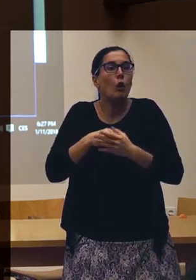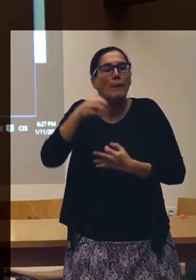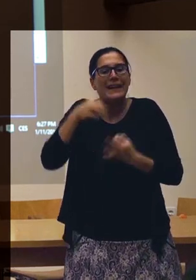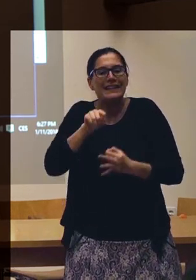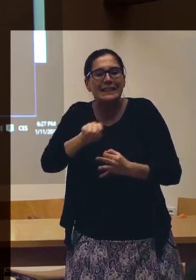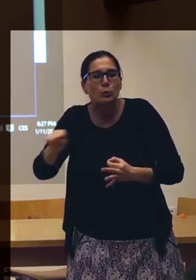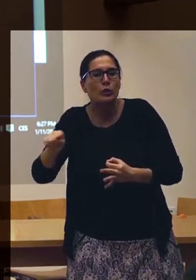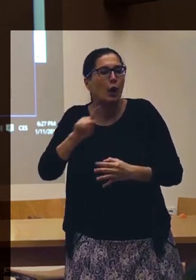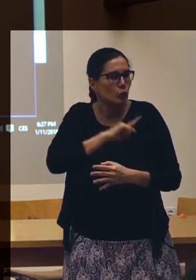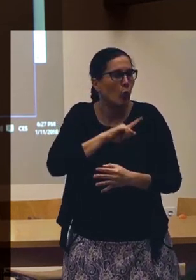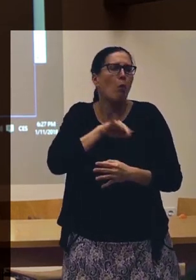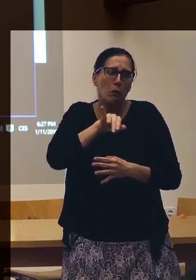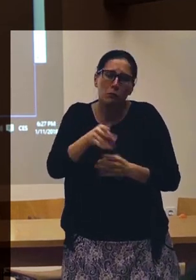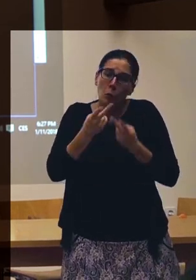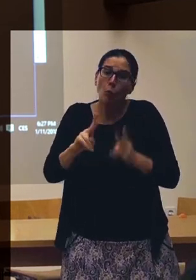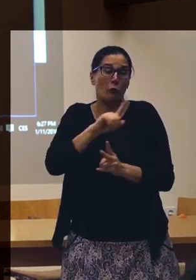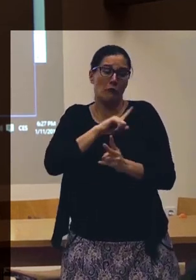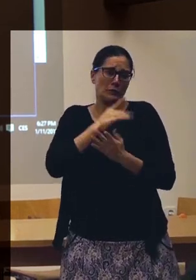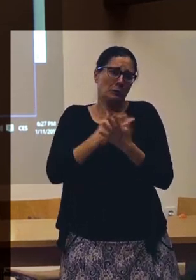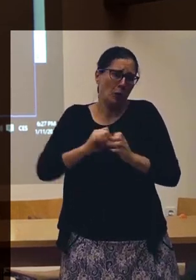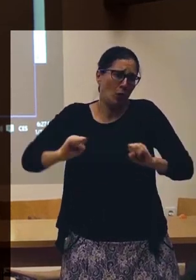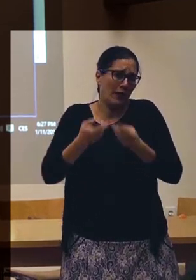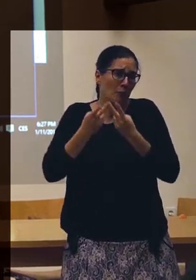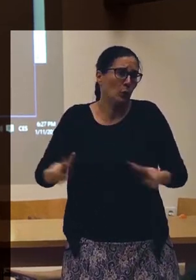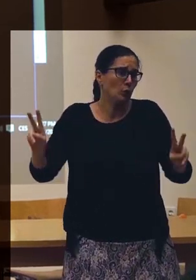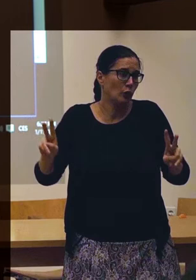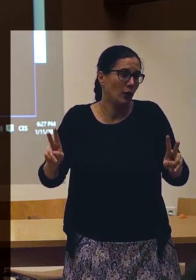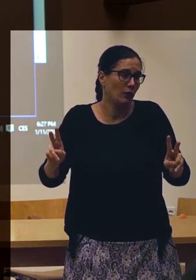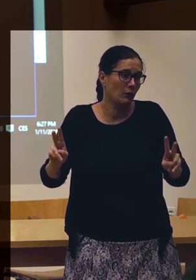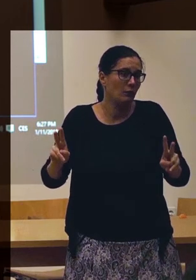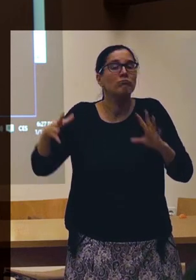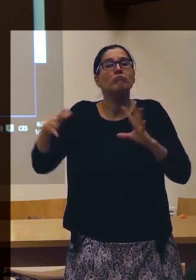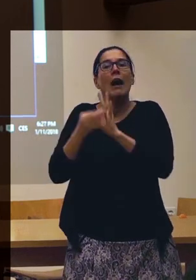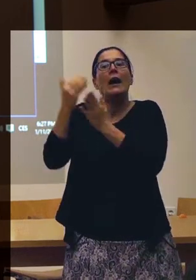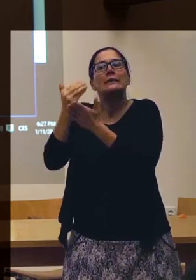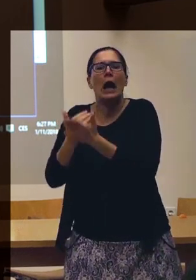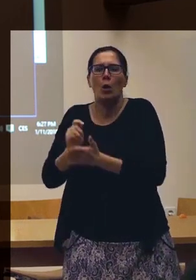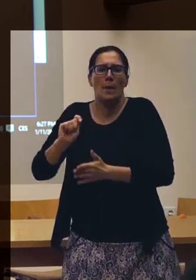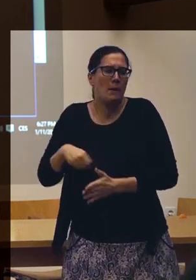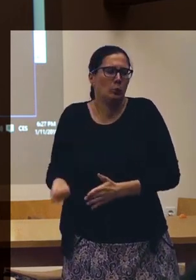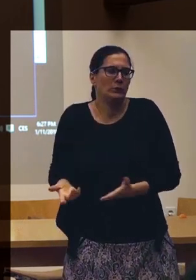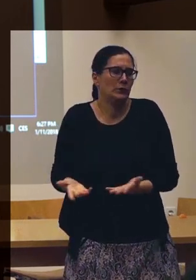to develop program before national law in terms of accessibility appeared.